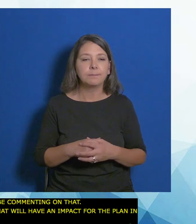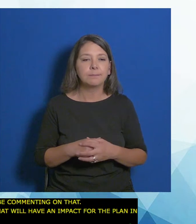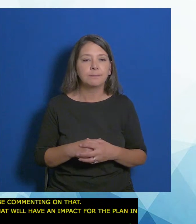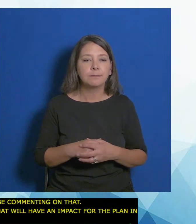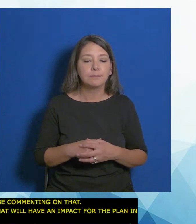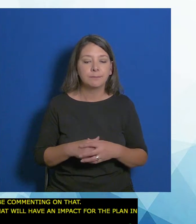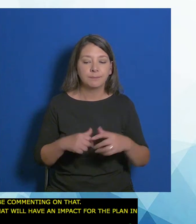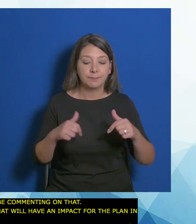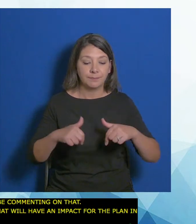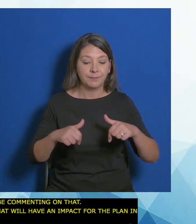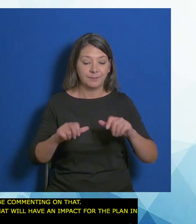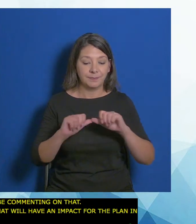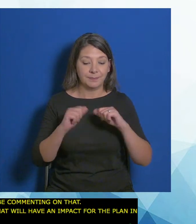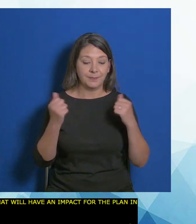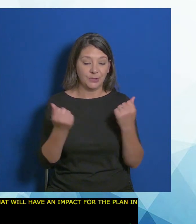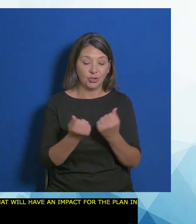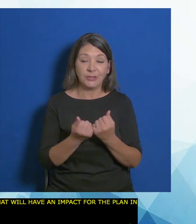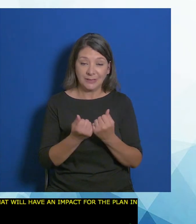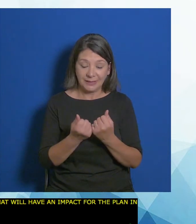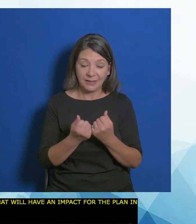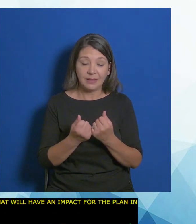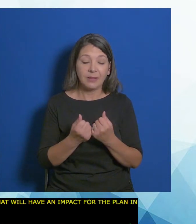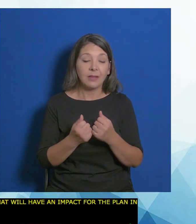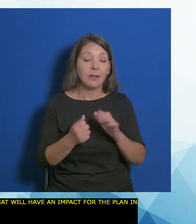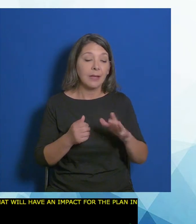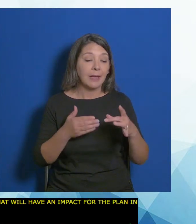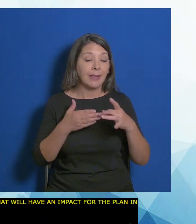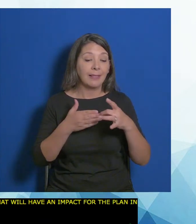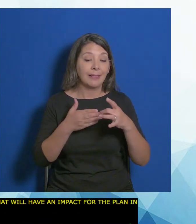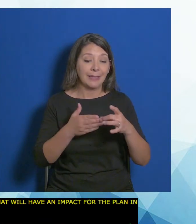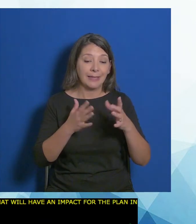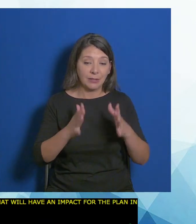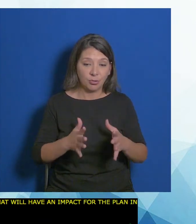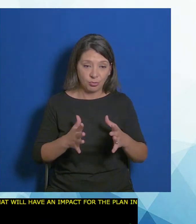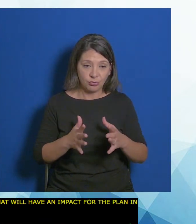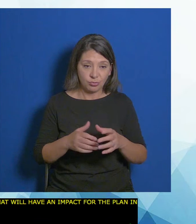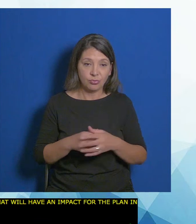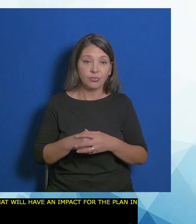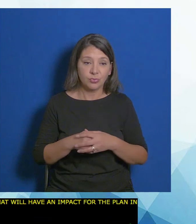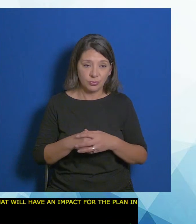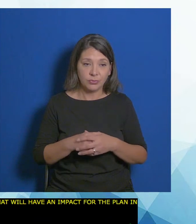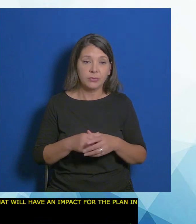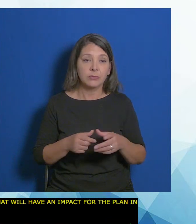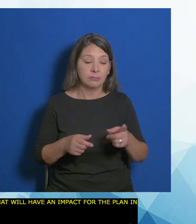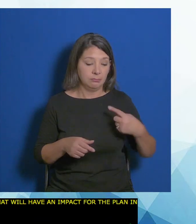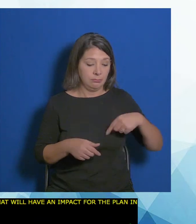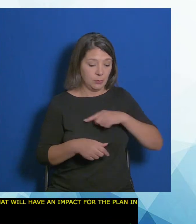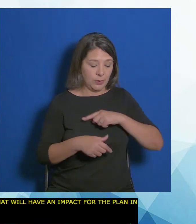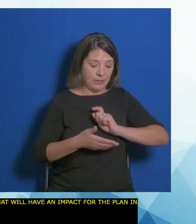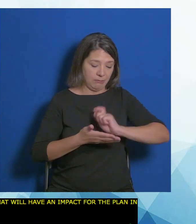Our agency leaders wrote a letter to you,